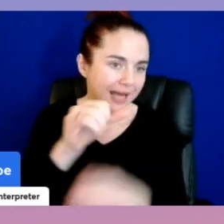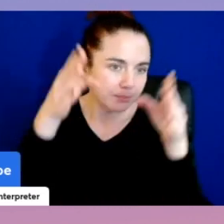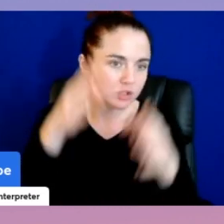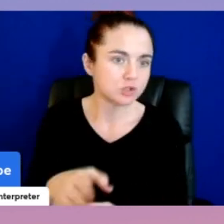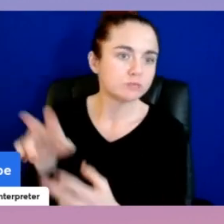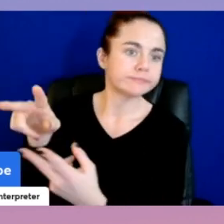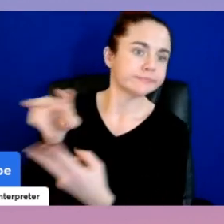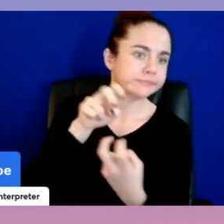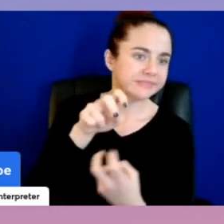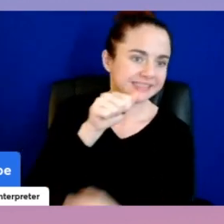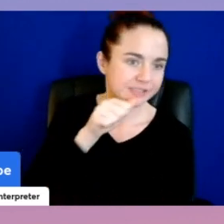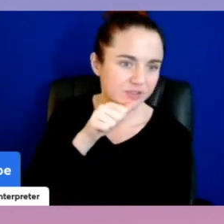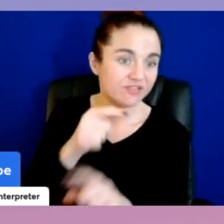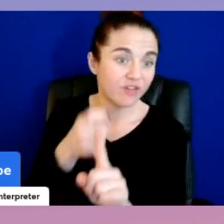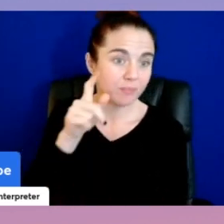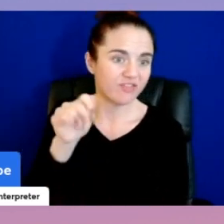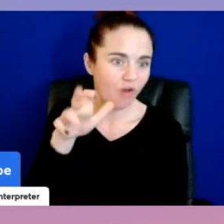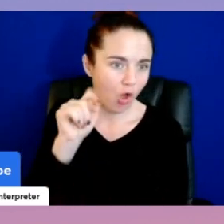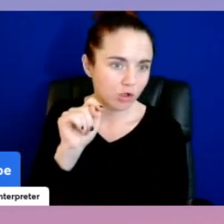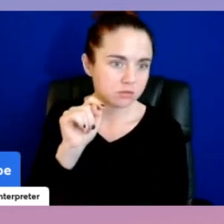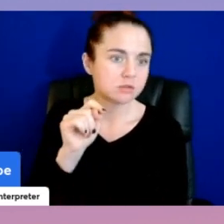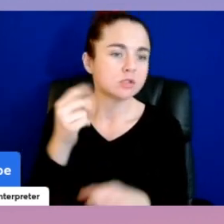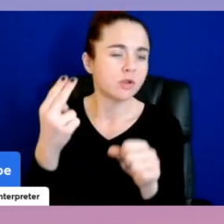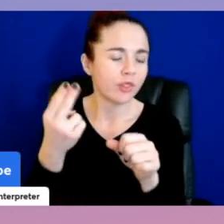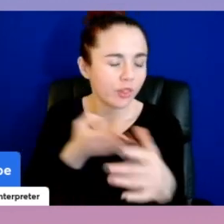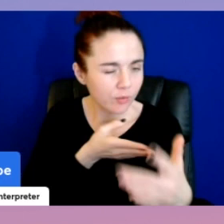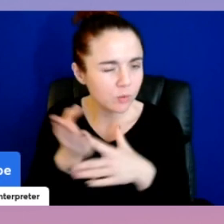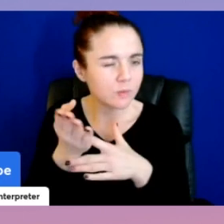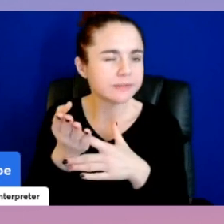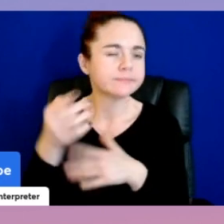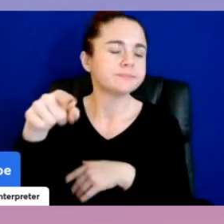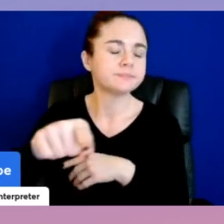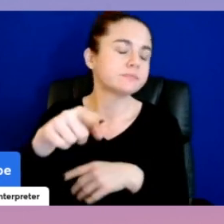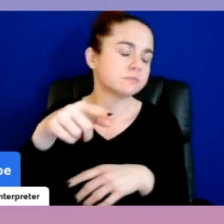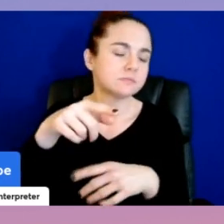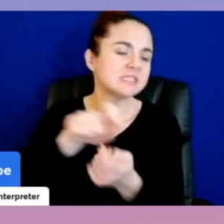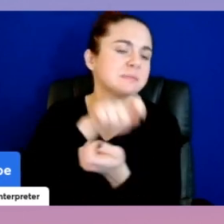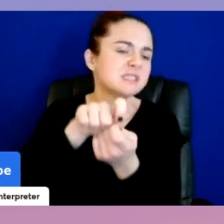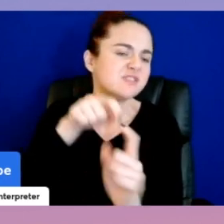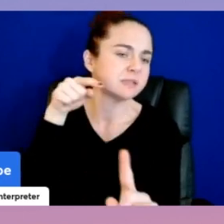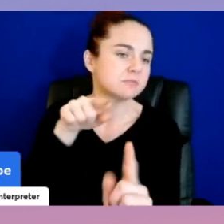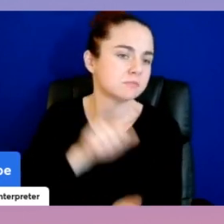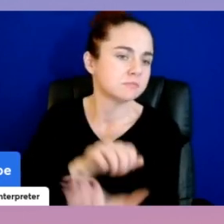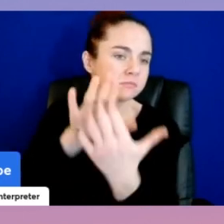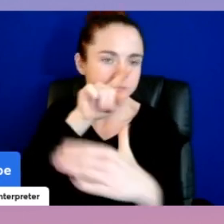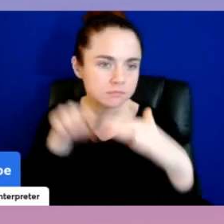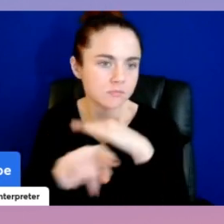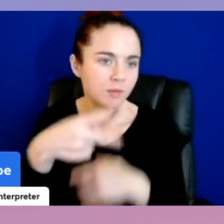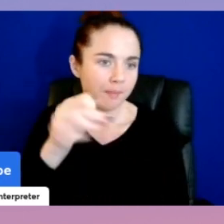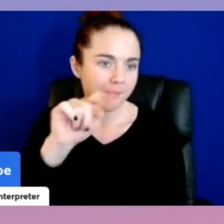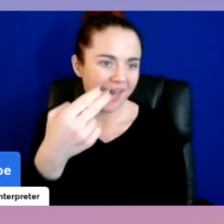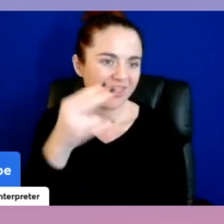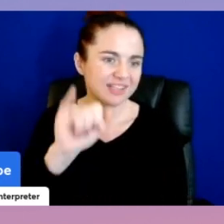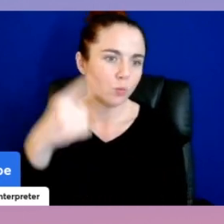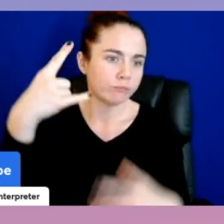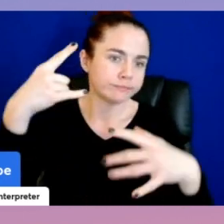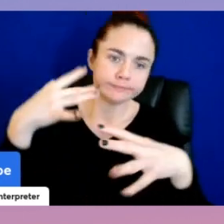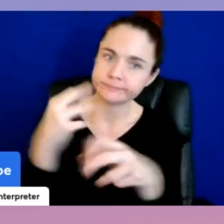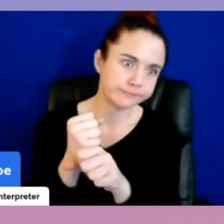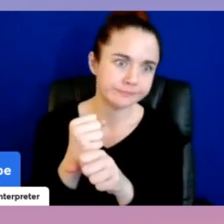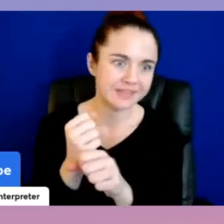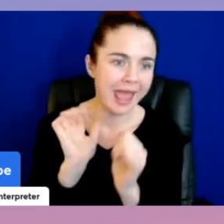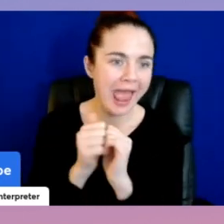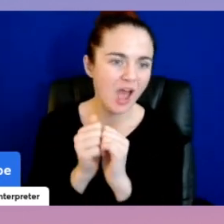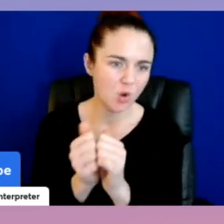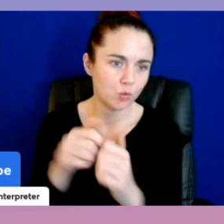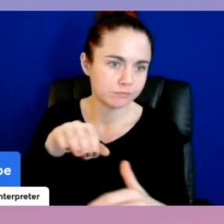retrieve secrets at specific paths. So that's the Kubernetes authentication method in a nutshell. And